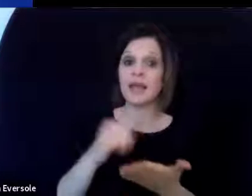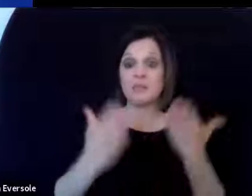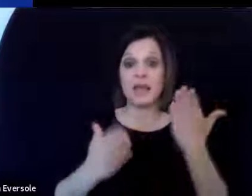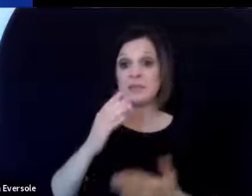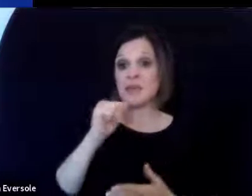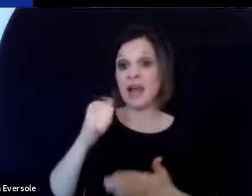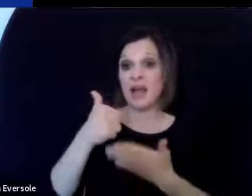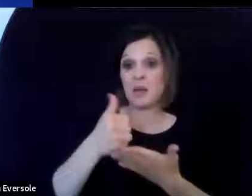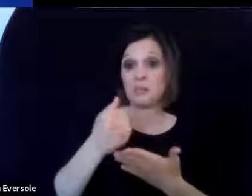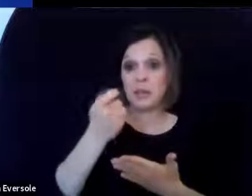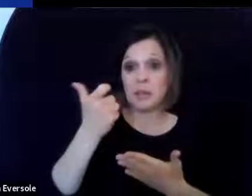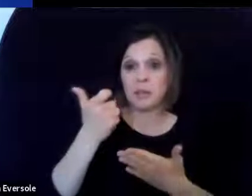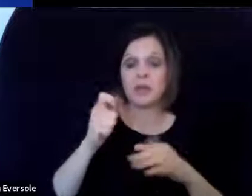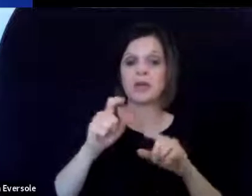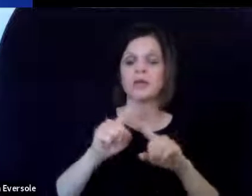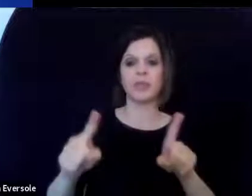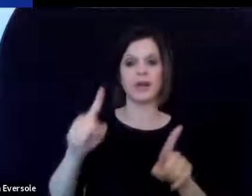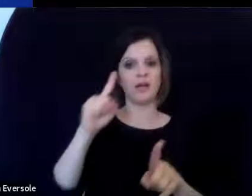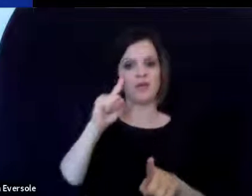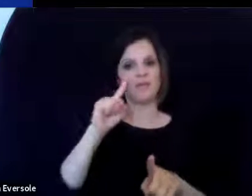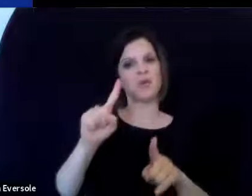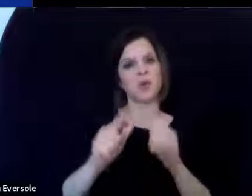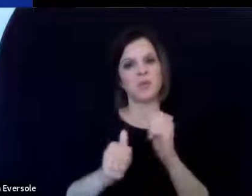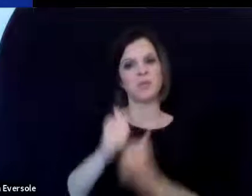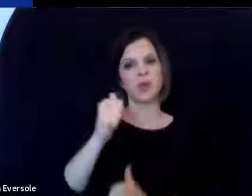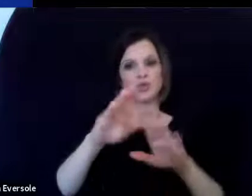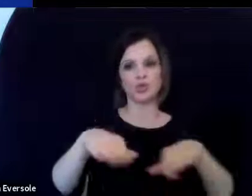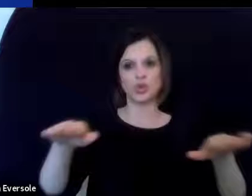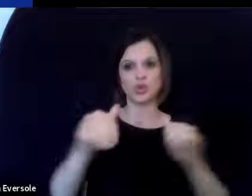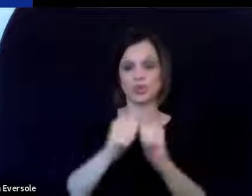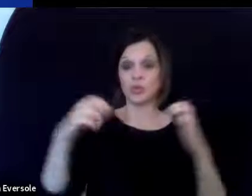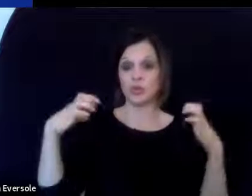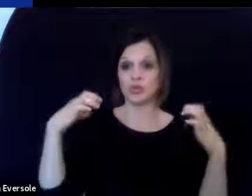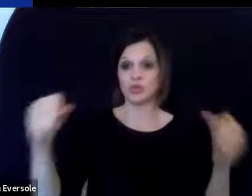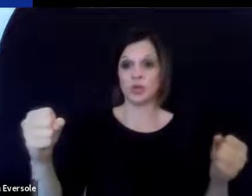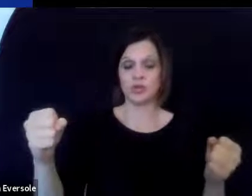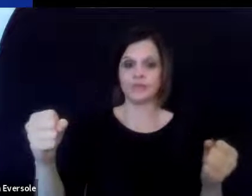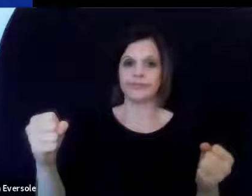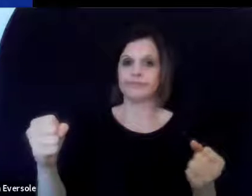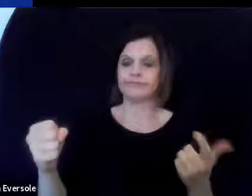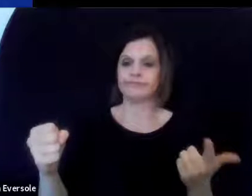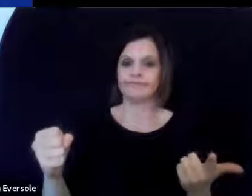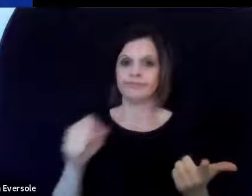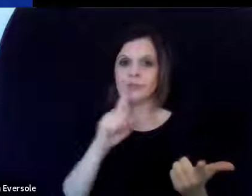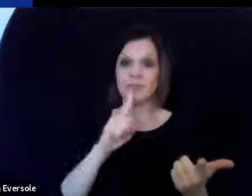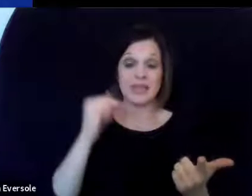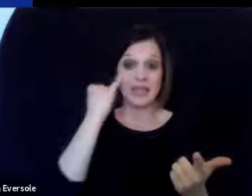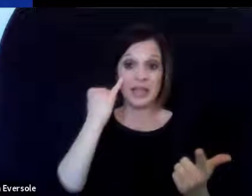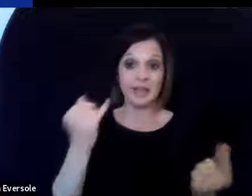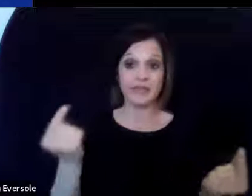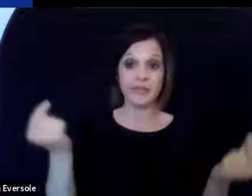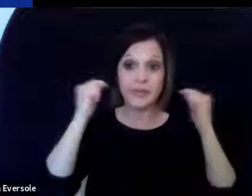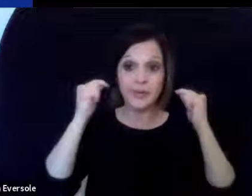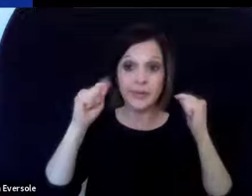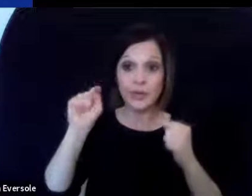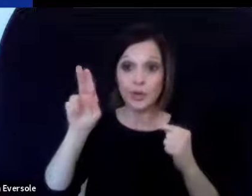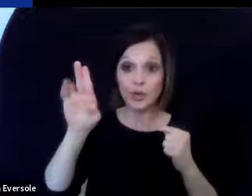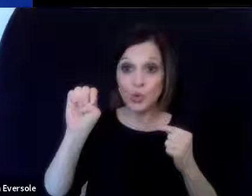saying that in our experience, it's common the kids may not gain benefit from having tubes in their